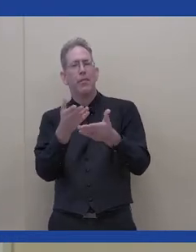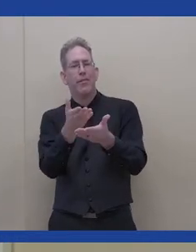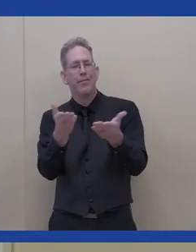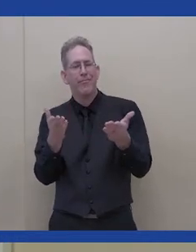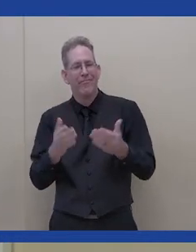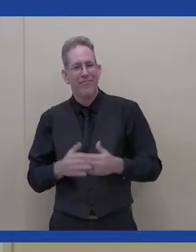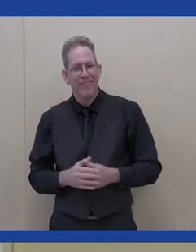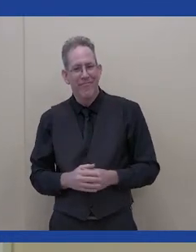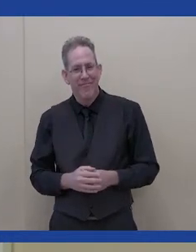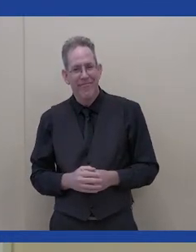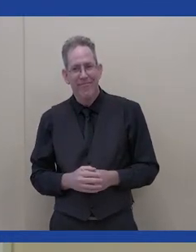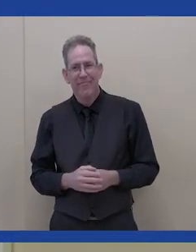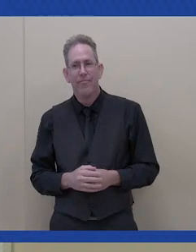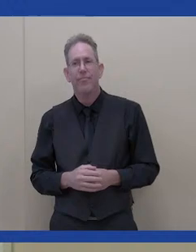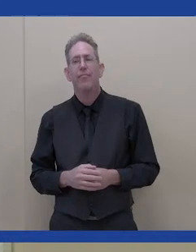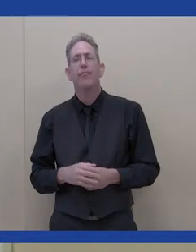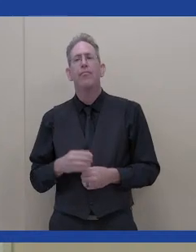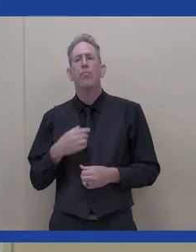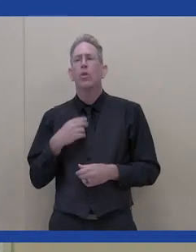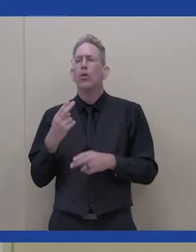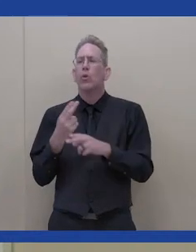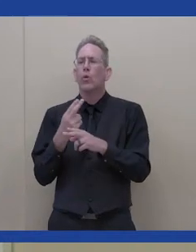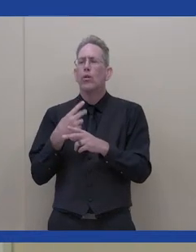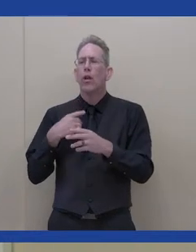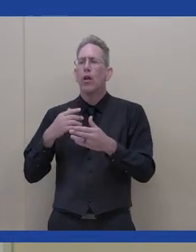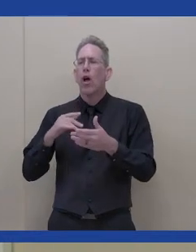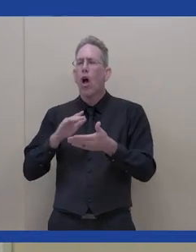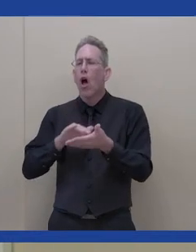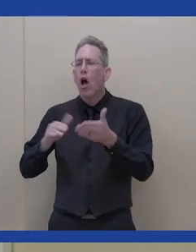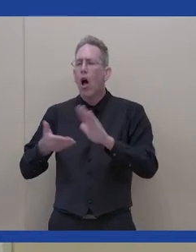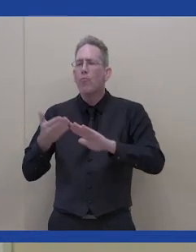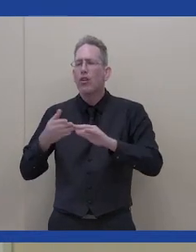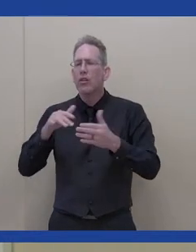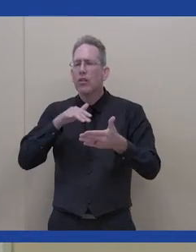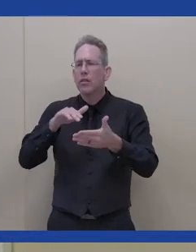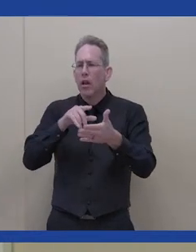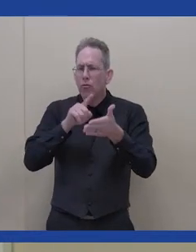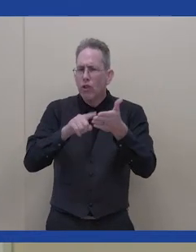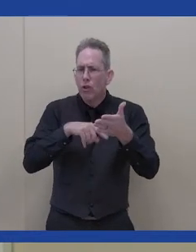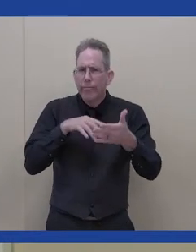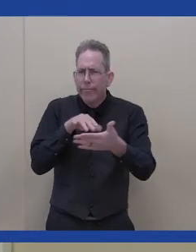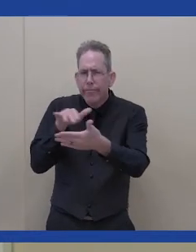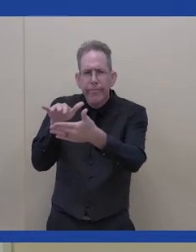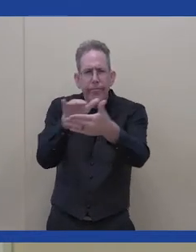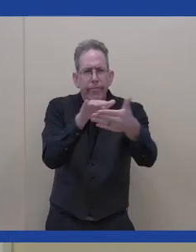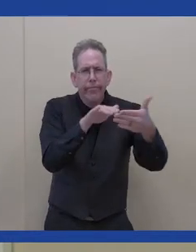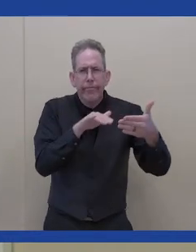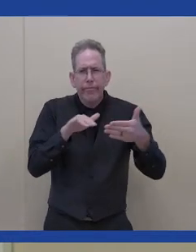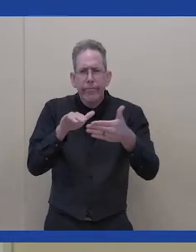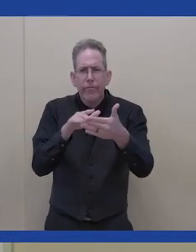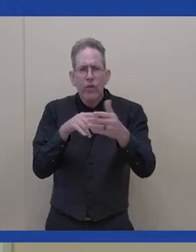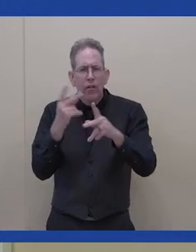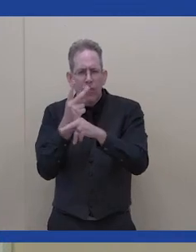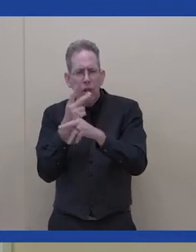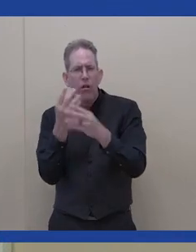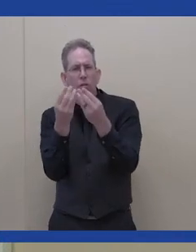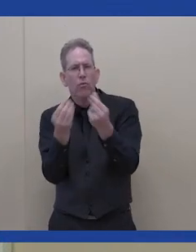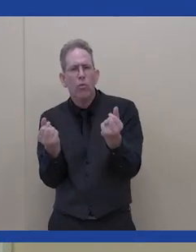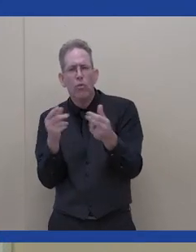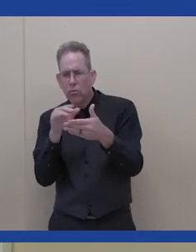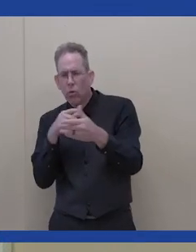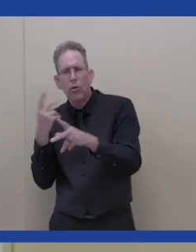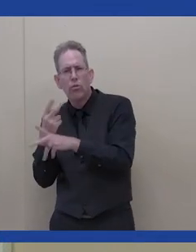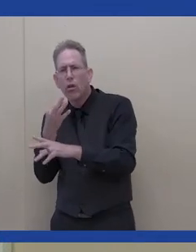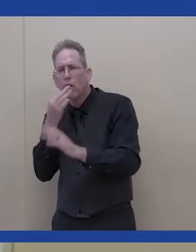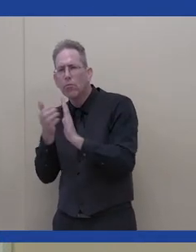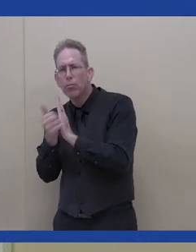operations study and creative structural solutions for long-term affordability. I've also identified a team of dedicated advisors with